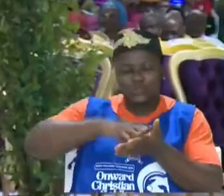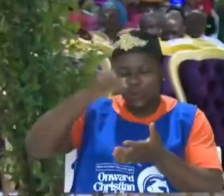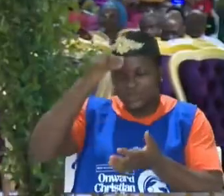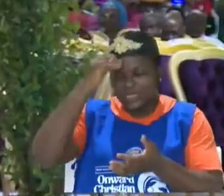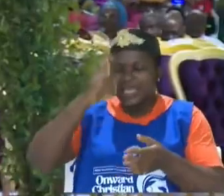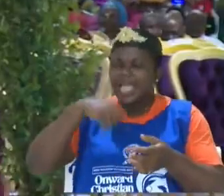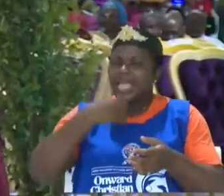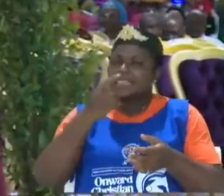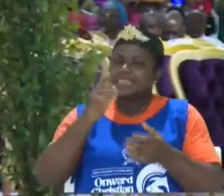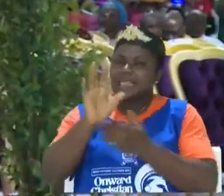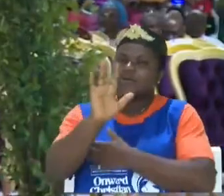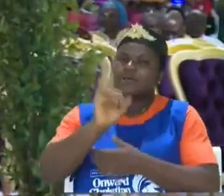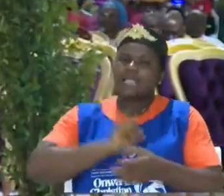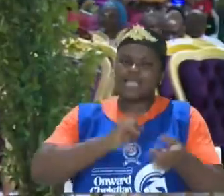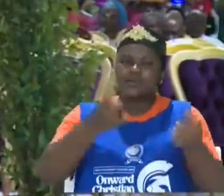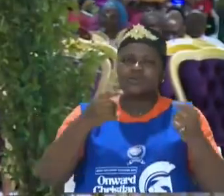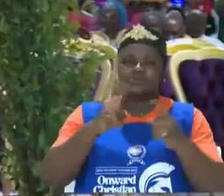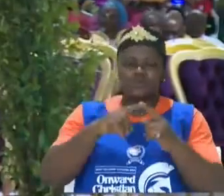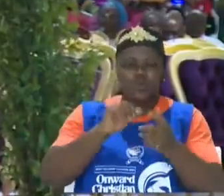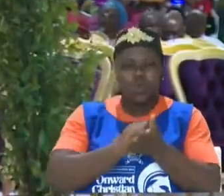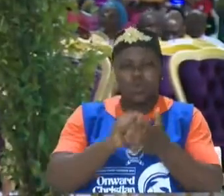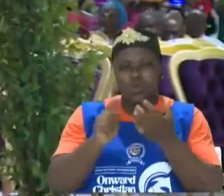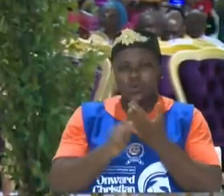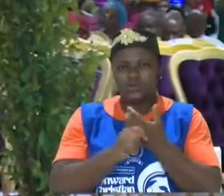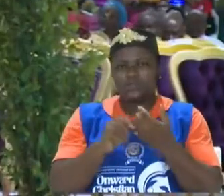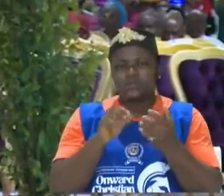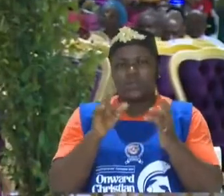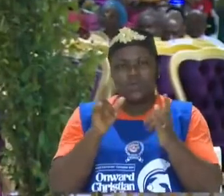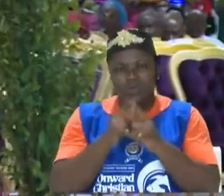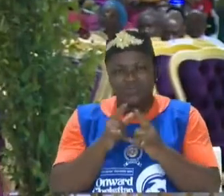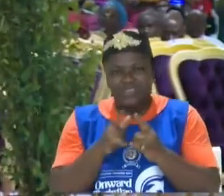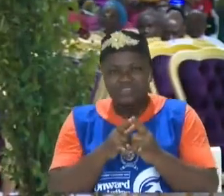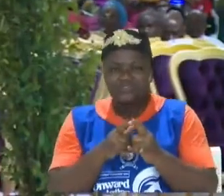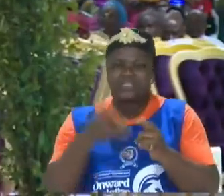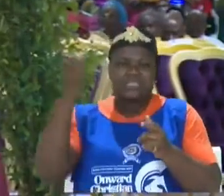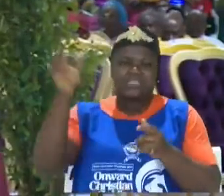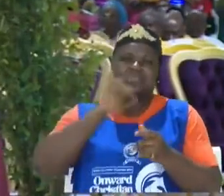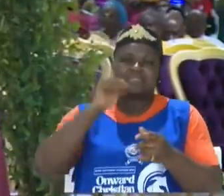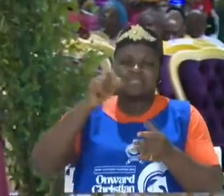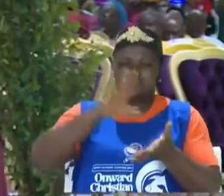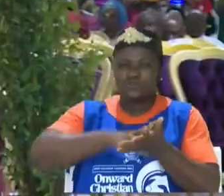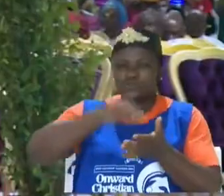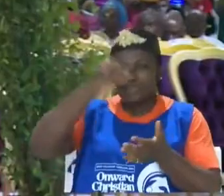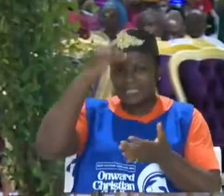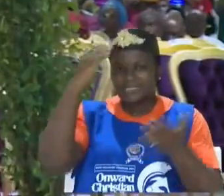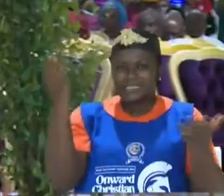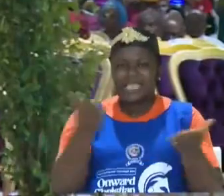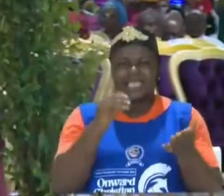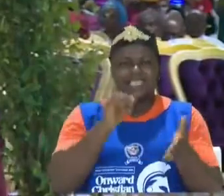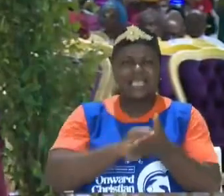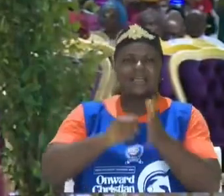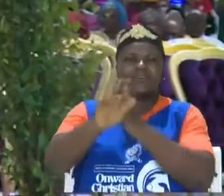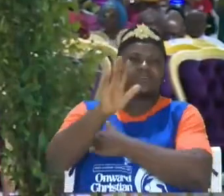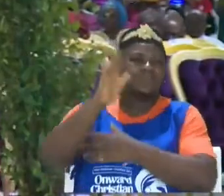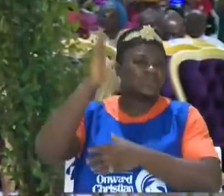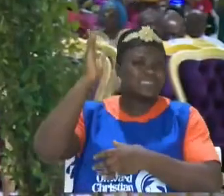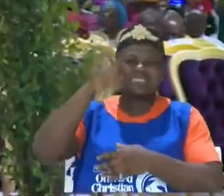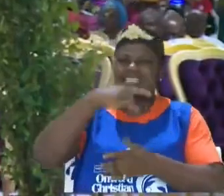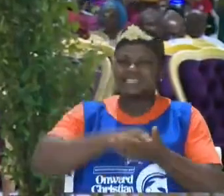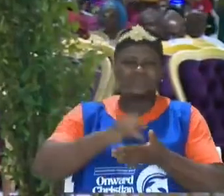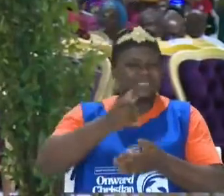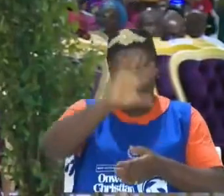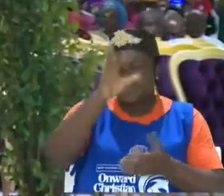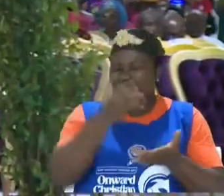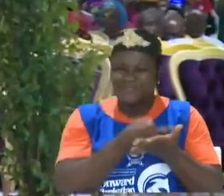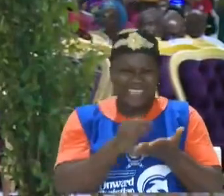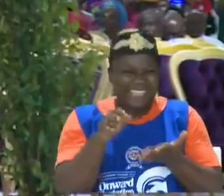came to August convention. The last day, Daddy gave a specific word of knowledge that there's a student here. God said, you will never fail again. I shouted, amen. Then he